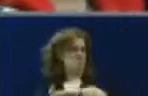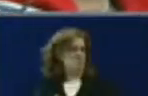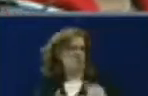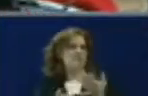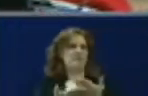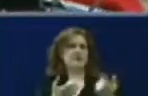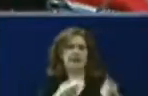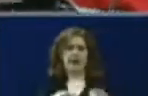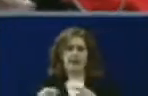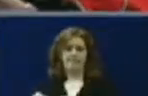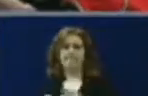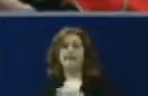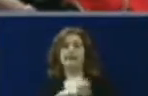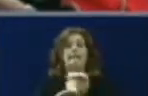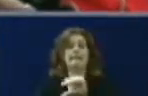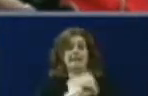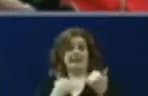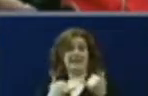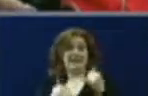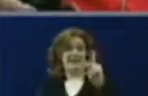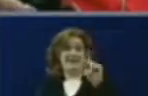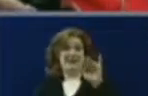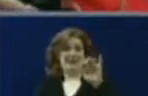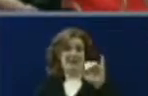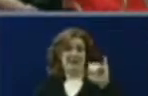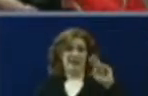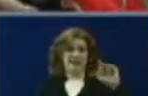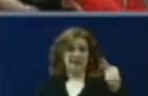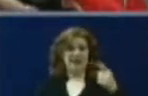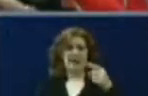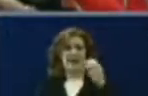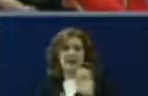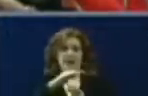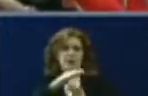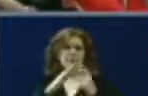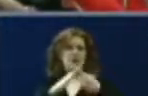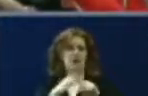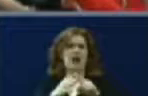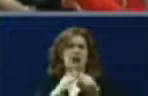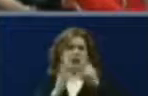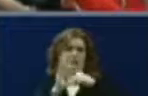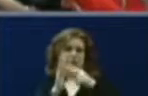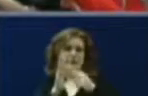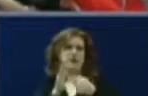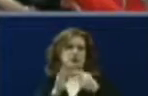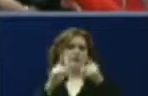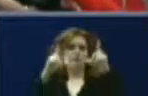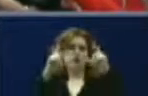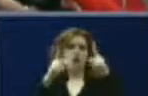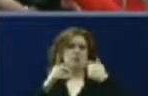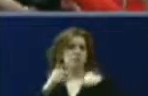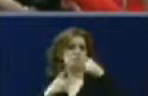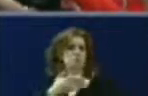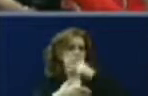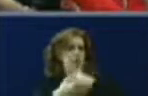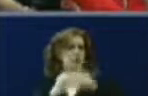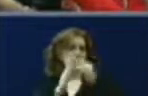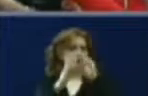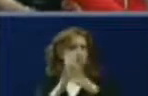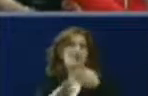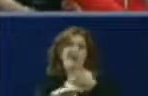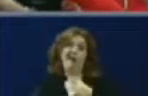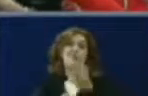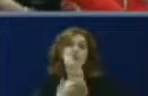happening. This evening at King Elementary, we started the literacy and photography program for students. It's an after-school